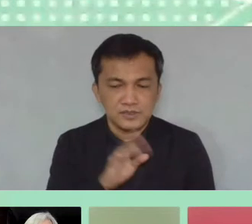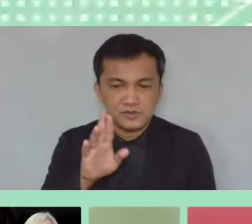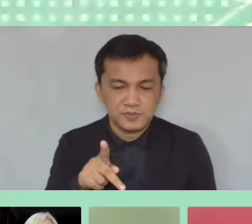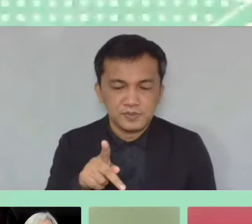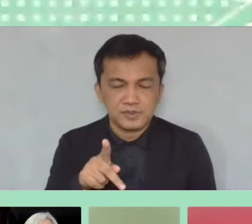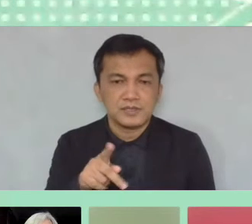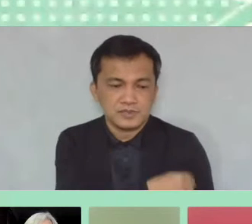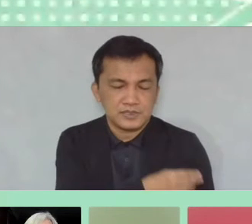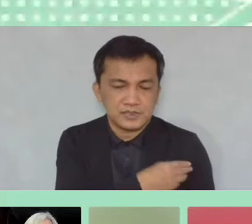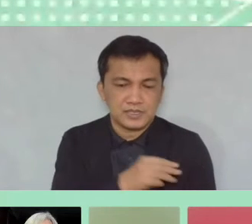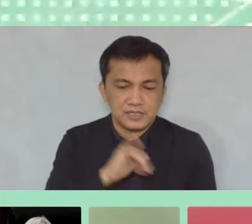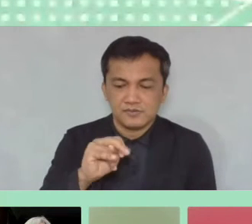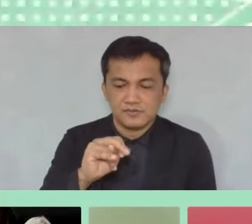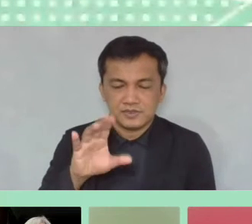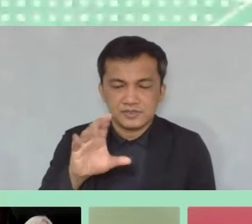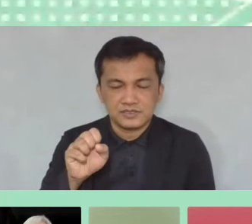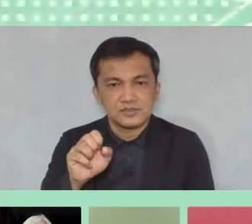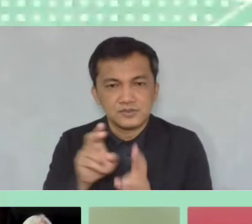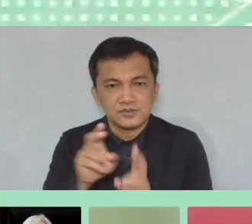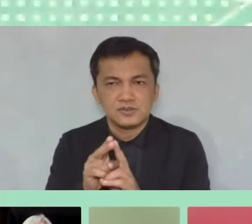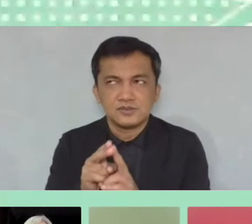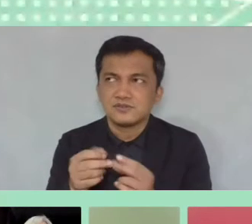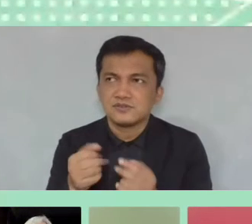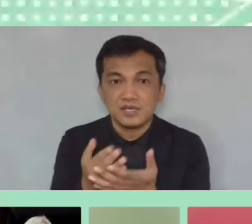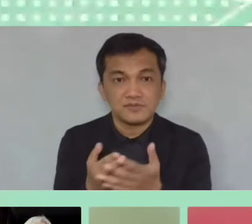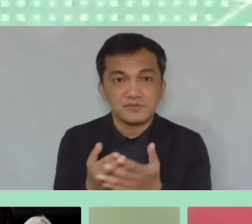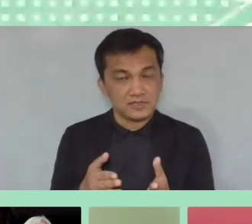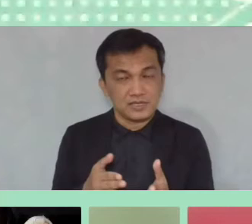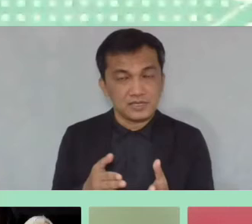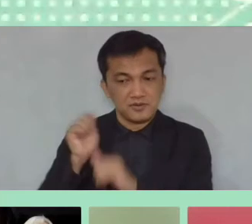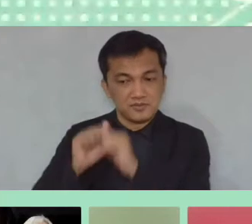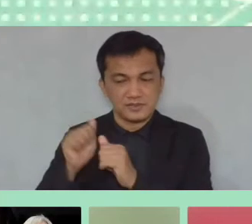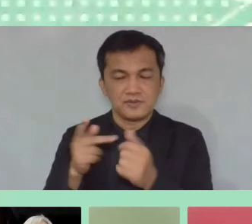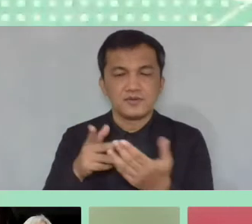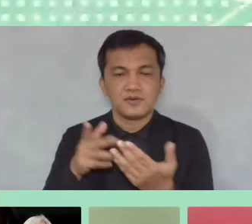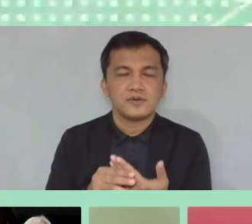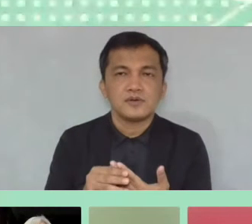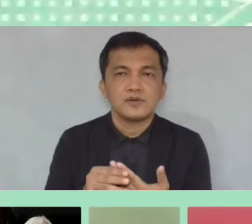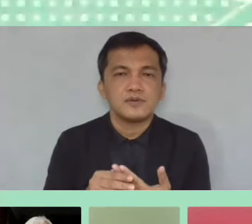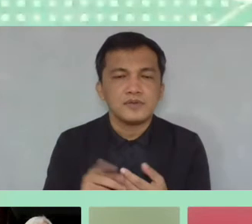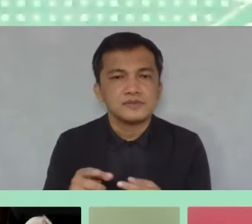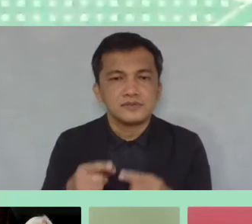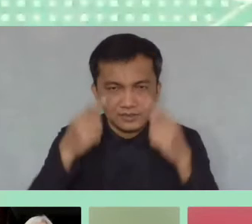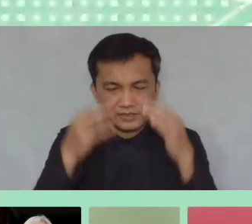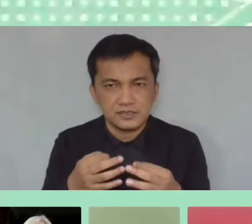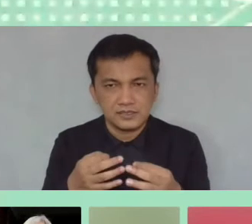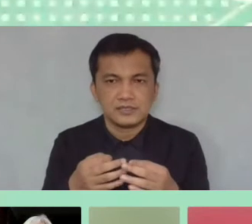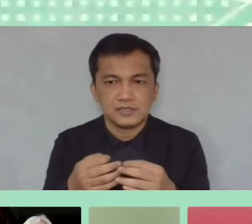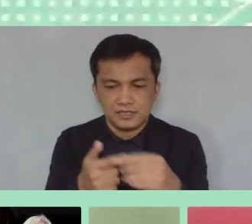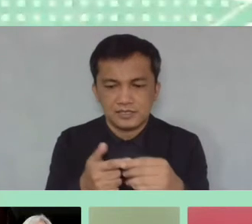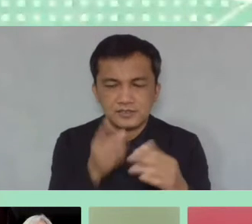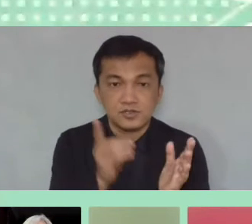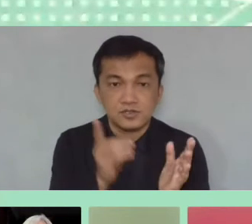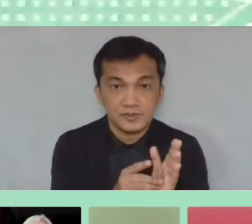Medical Informatics Unit, some of our grad students, our alumni of the program, decided to come up with guidance